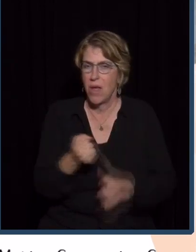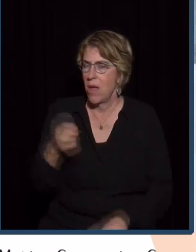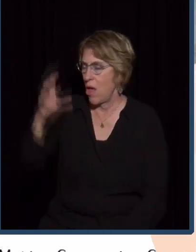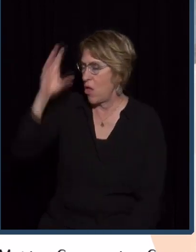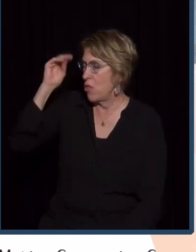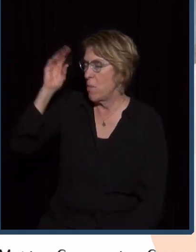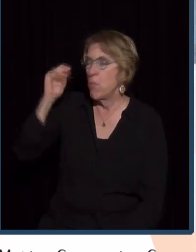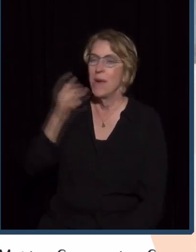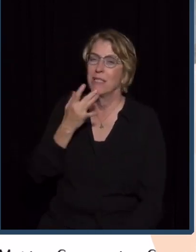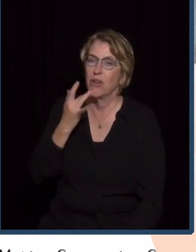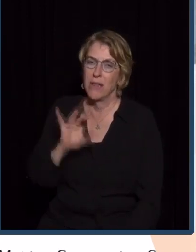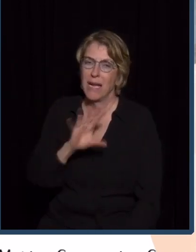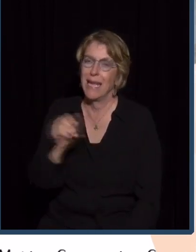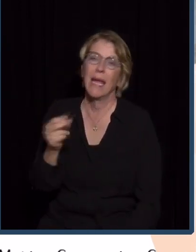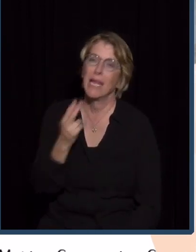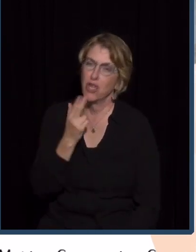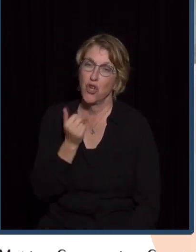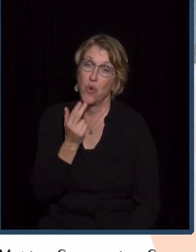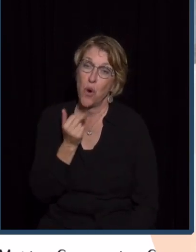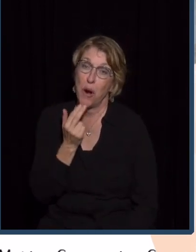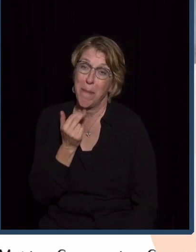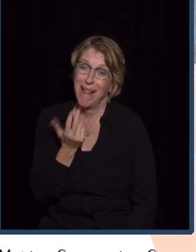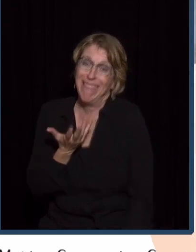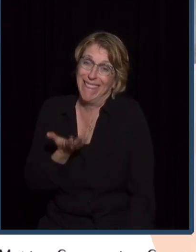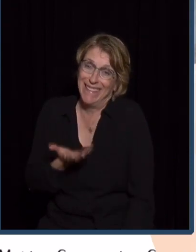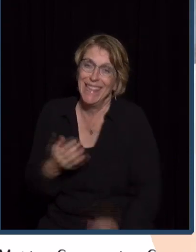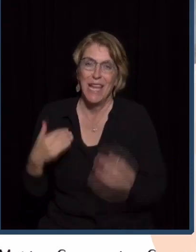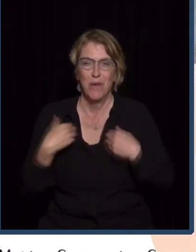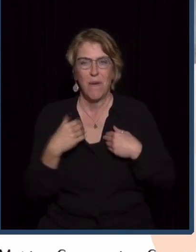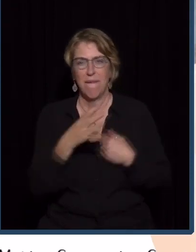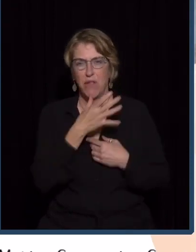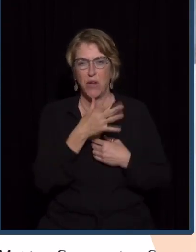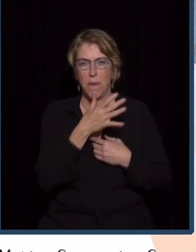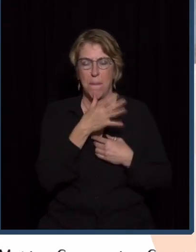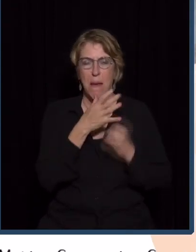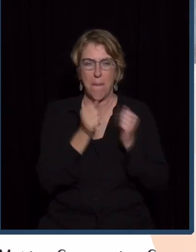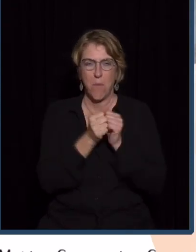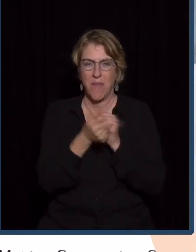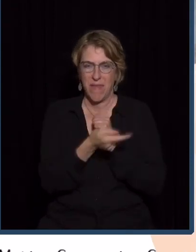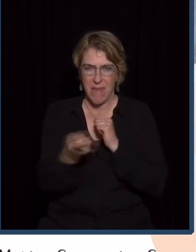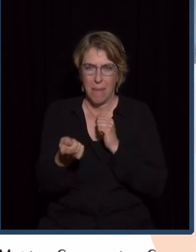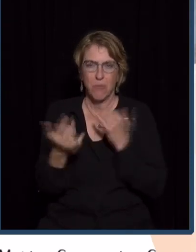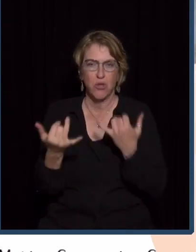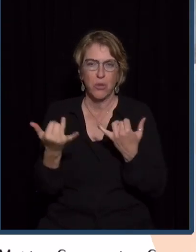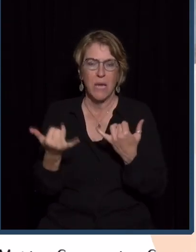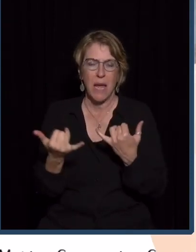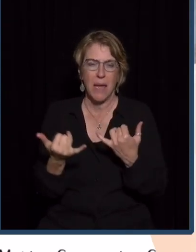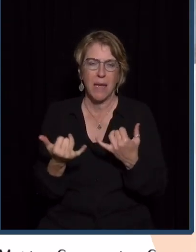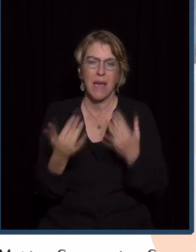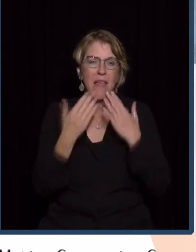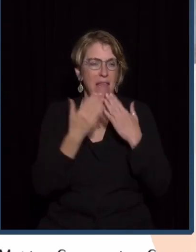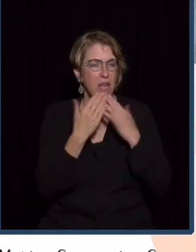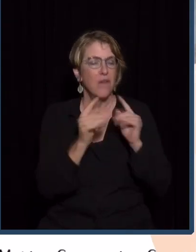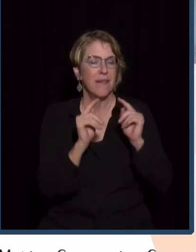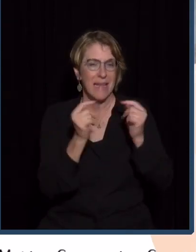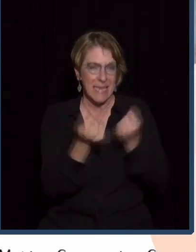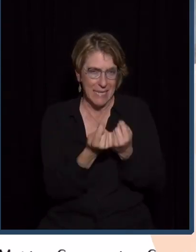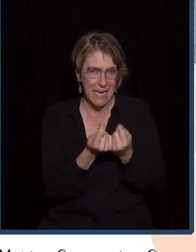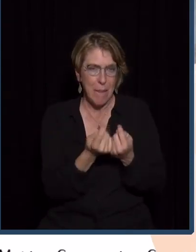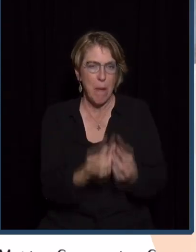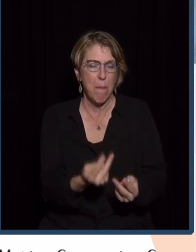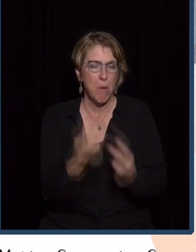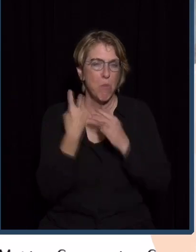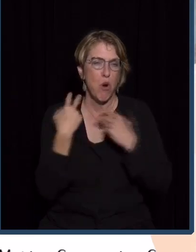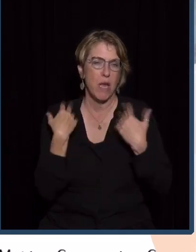so lucky and adorable, by the way, to have their mom with them today, thanks to the work of the team at North Memorial Health. Thank you